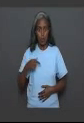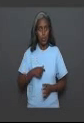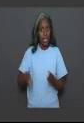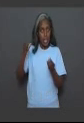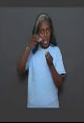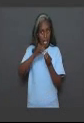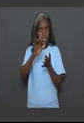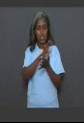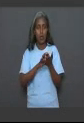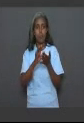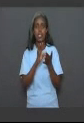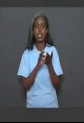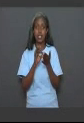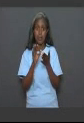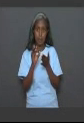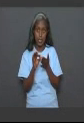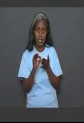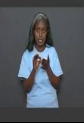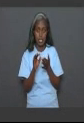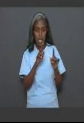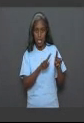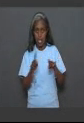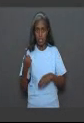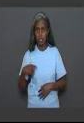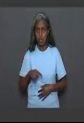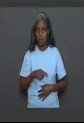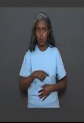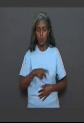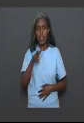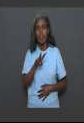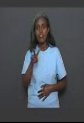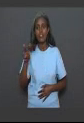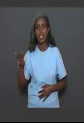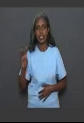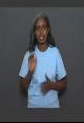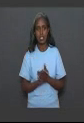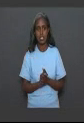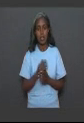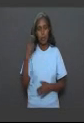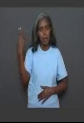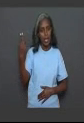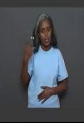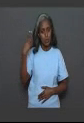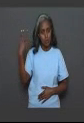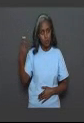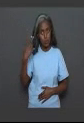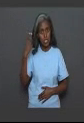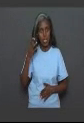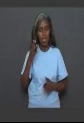We can add complex numbers as we would vectors by